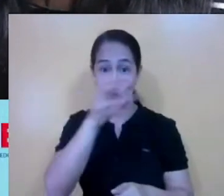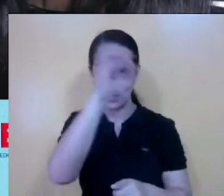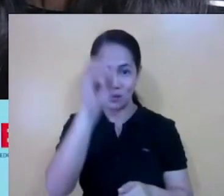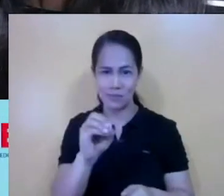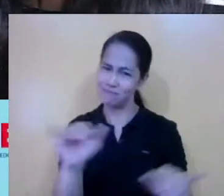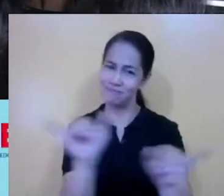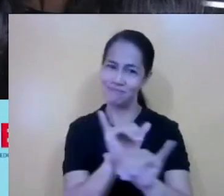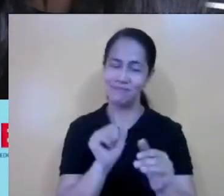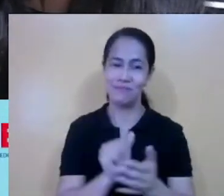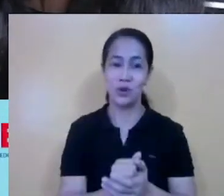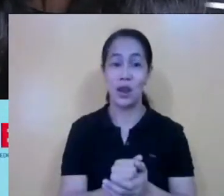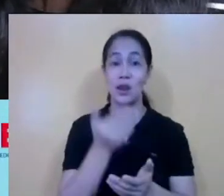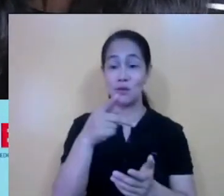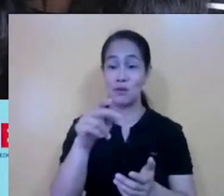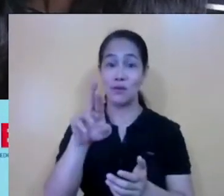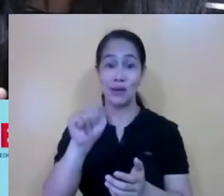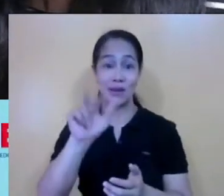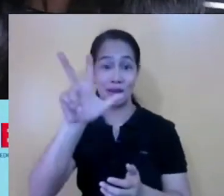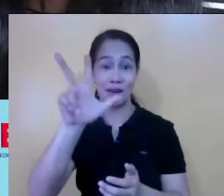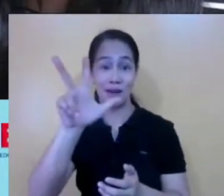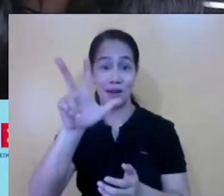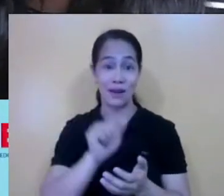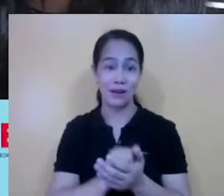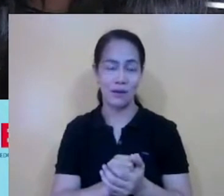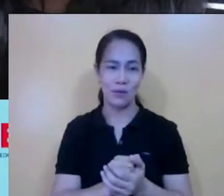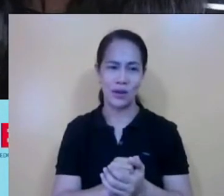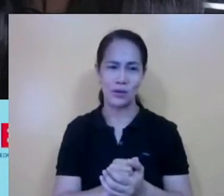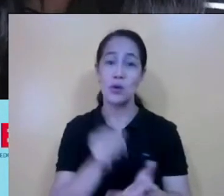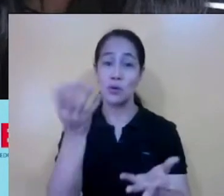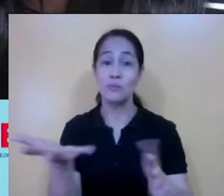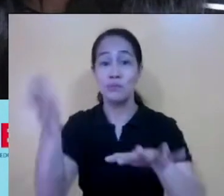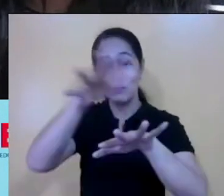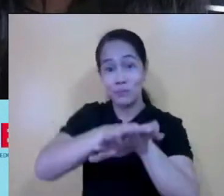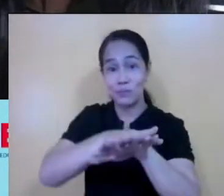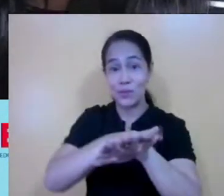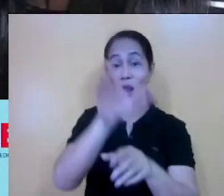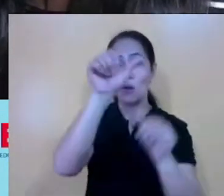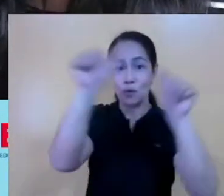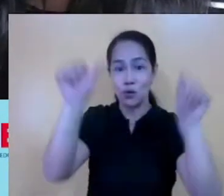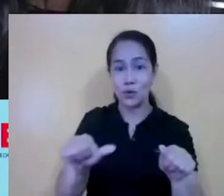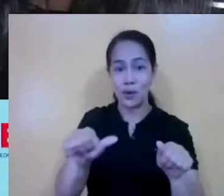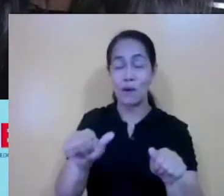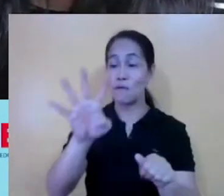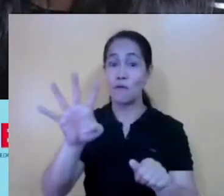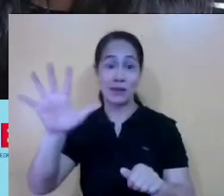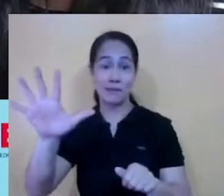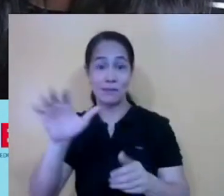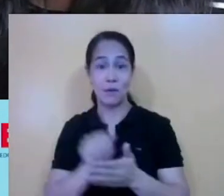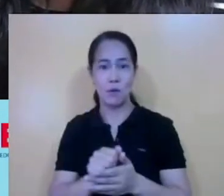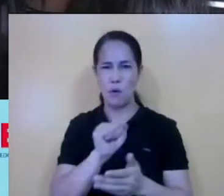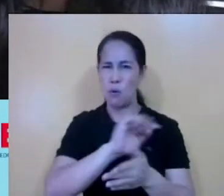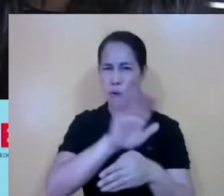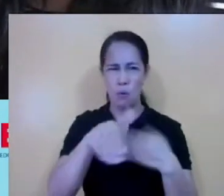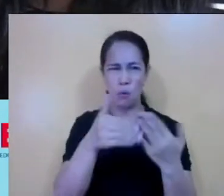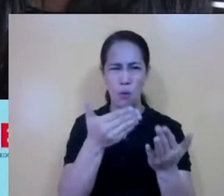Your KRA3, which is a combination of domain 3, 4, and 5, all of those are equivalent